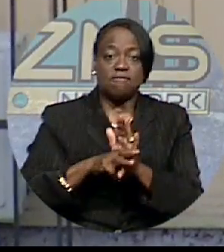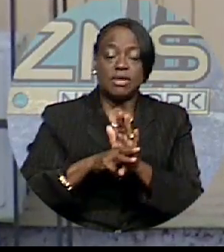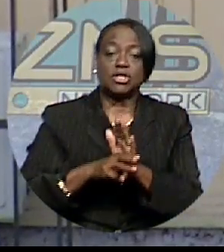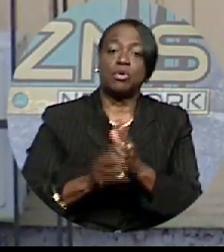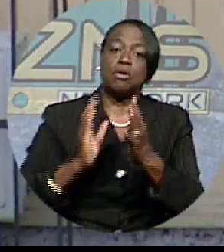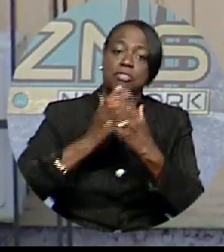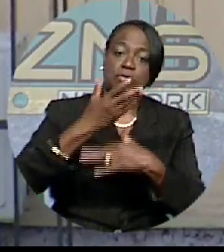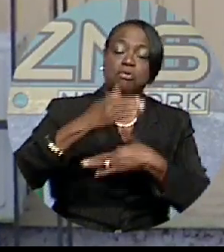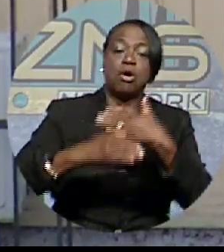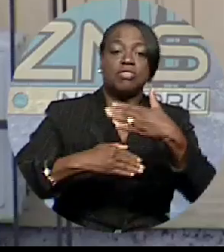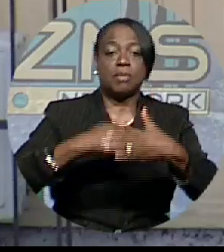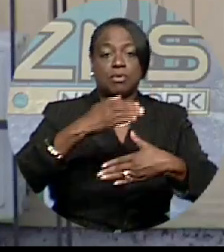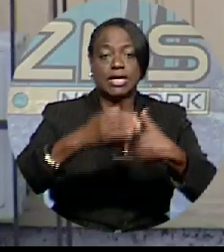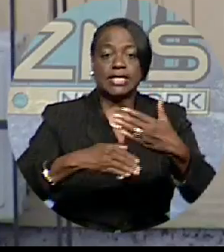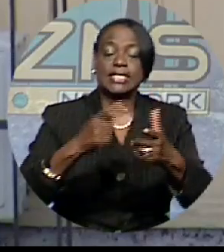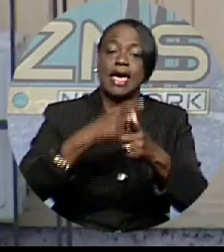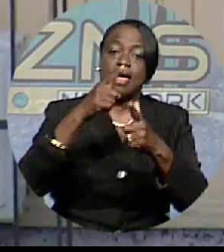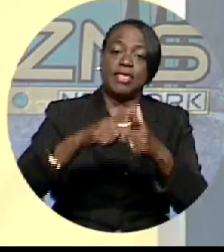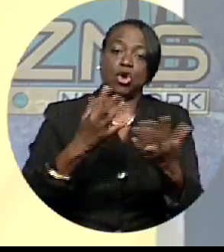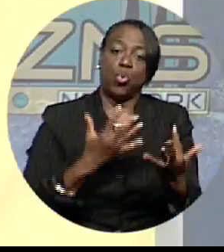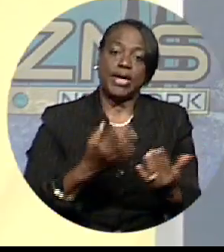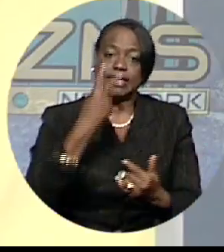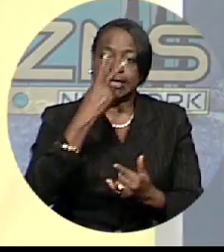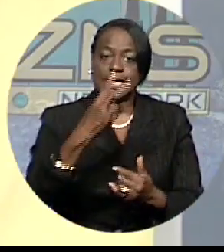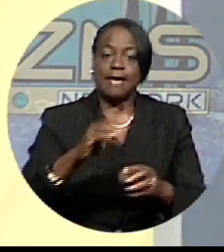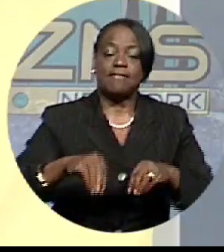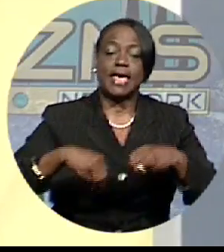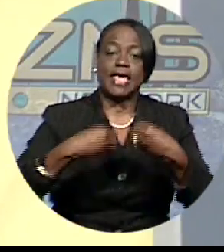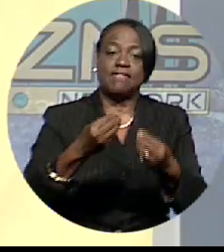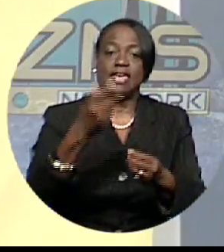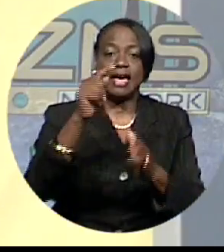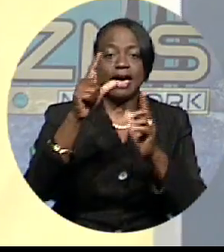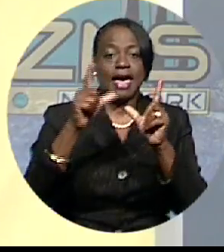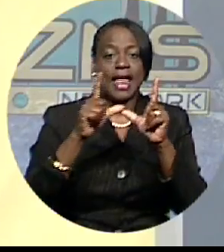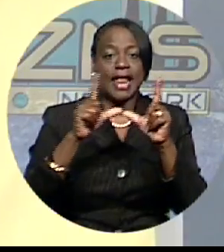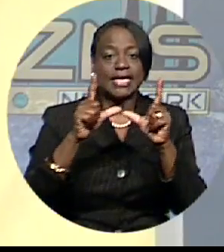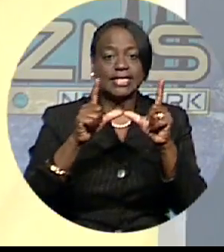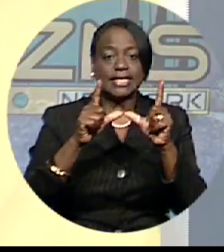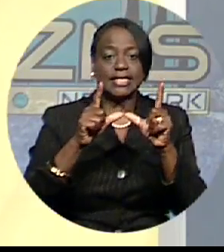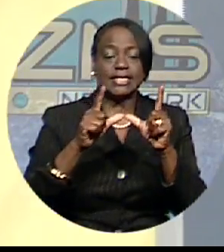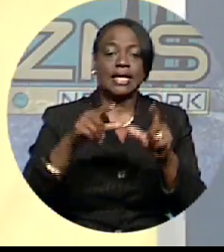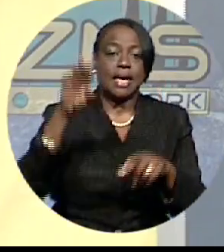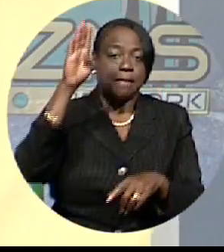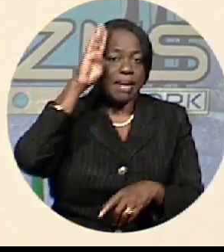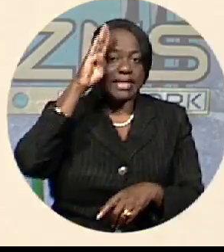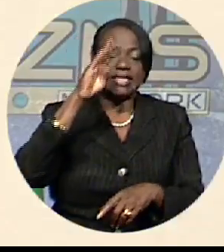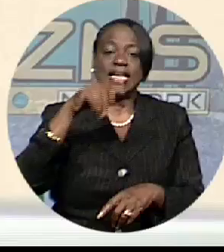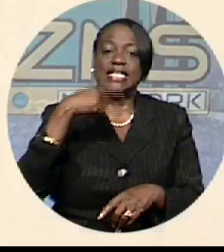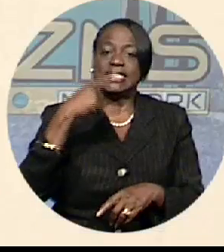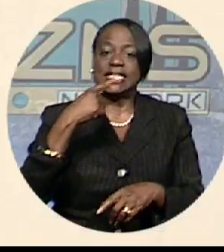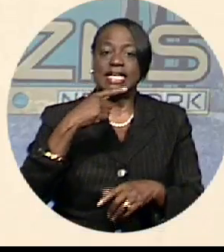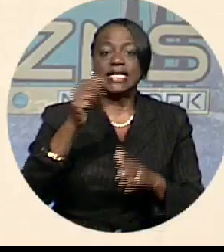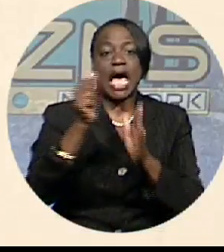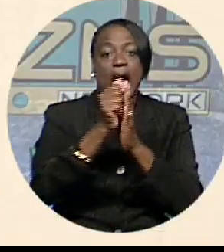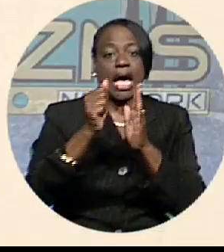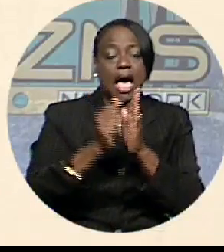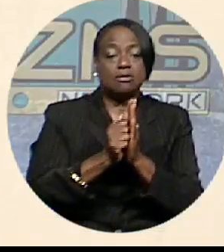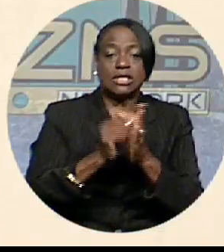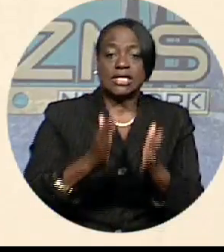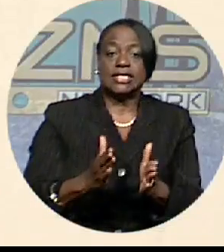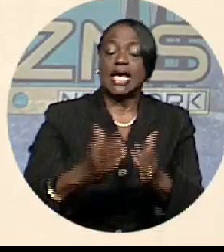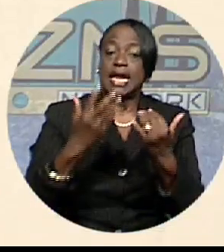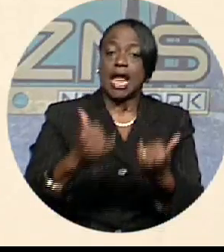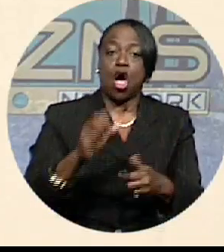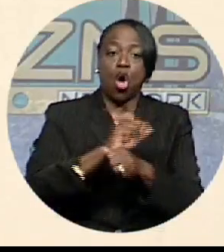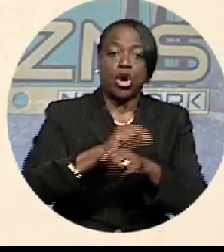process, and then wait to see if they will be granted a license. Meantime, Bastian revealed how accountants are working overtime to ensure